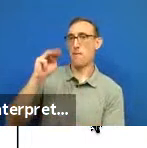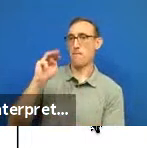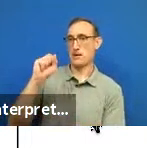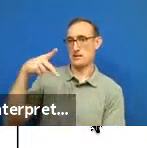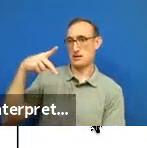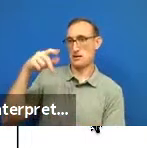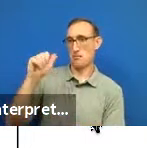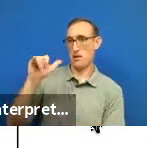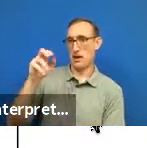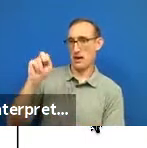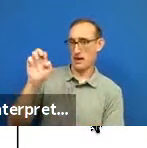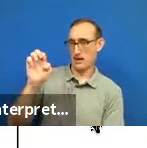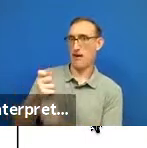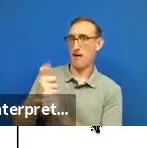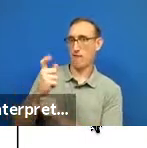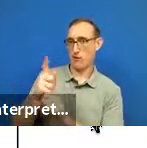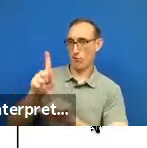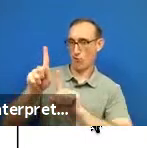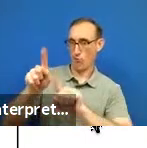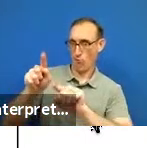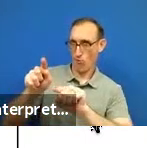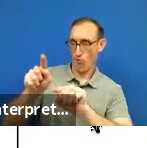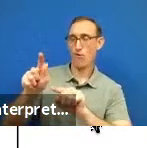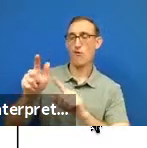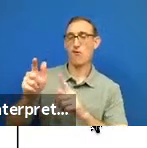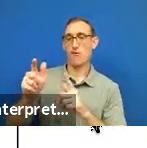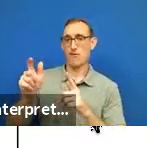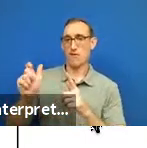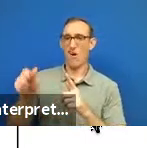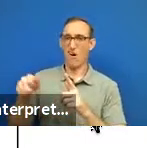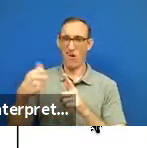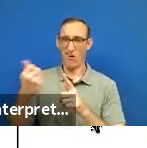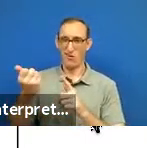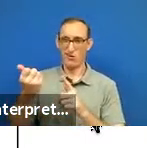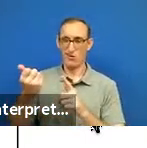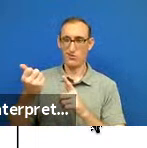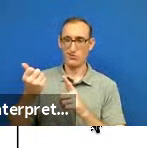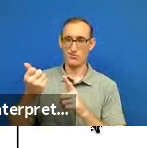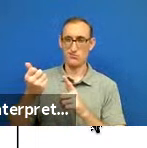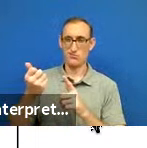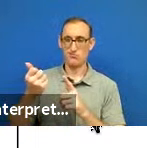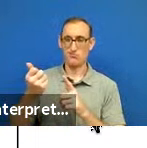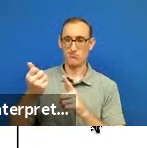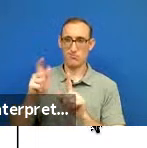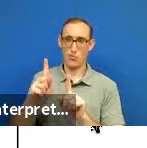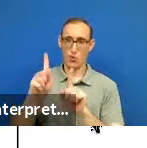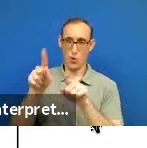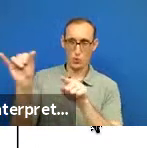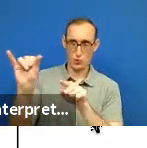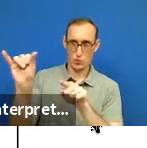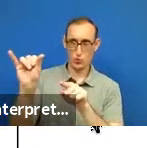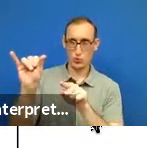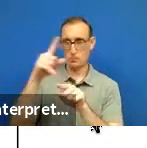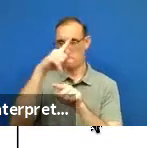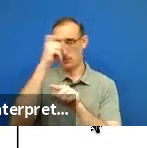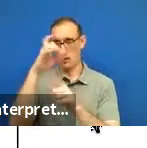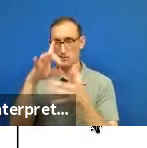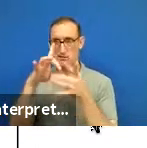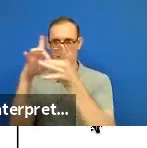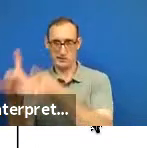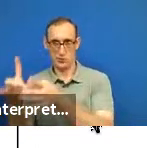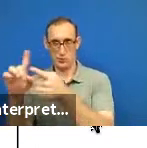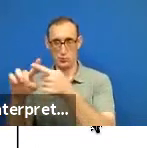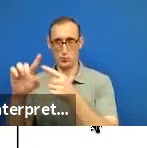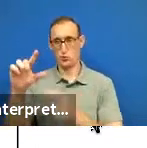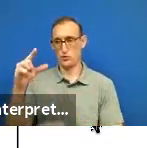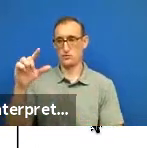others that serving as a liaison with GSBA, but that's another reason. In